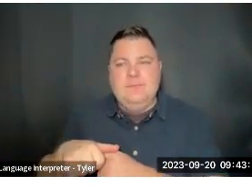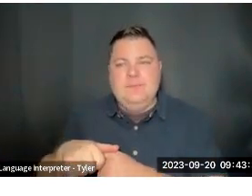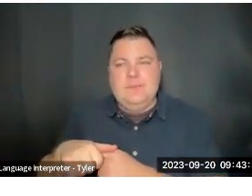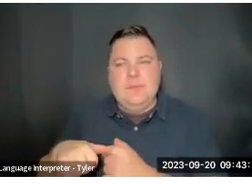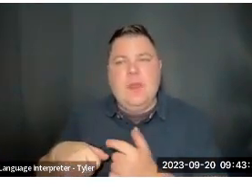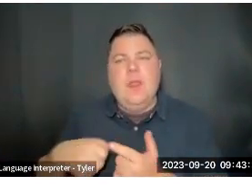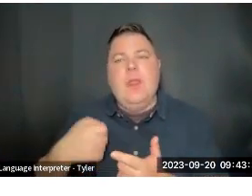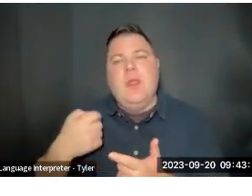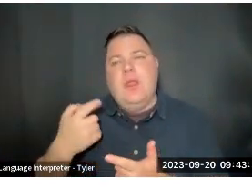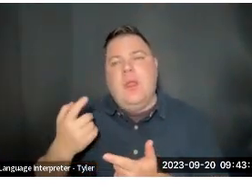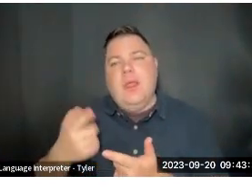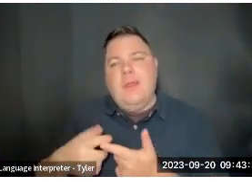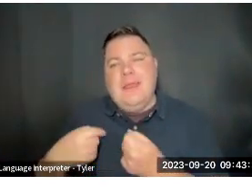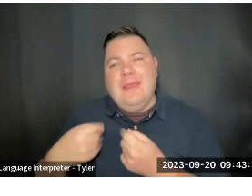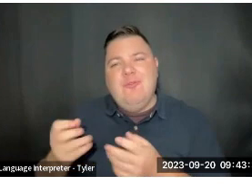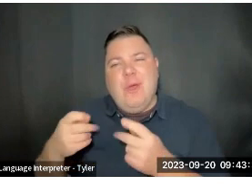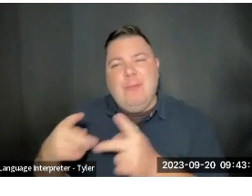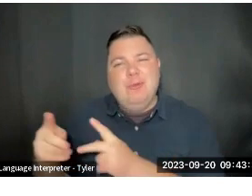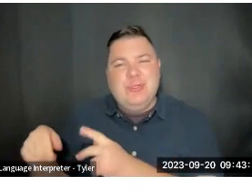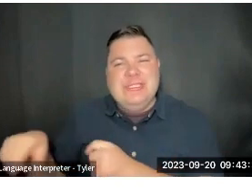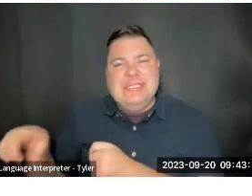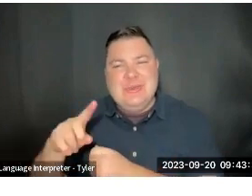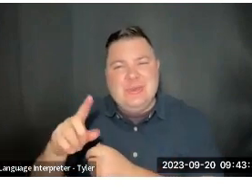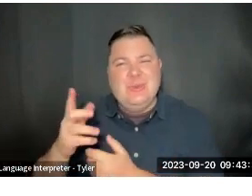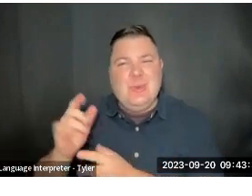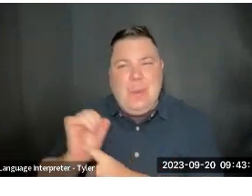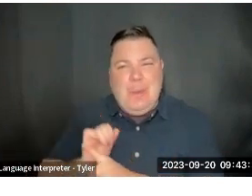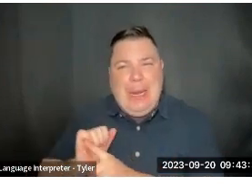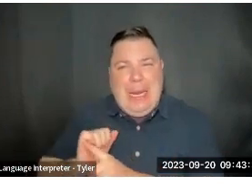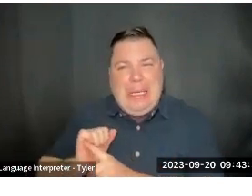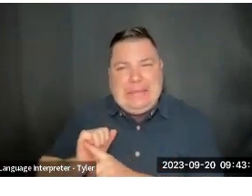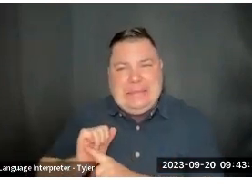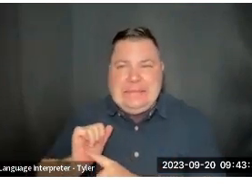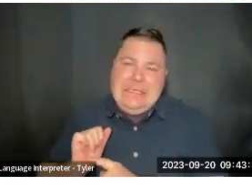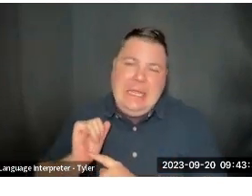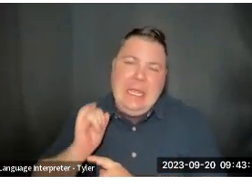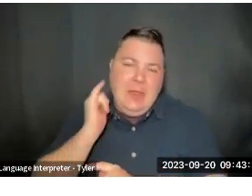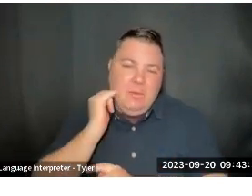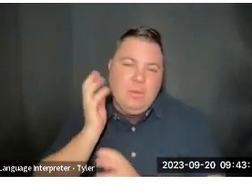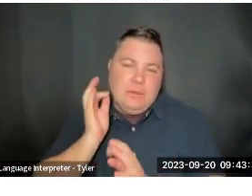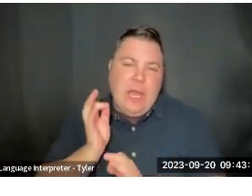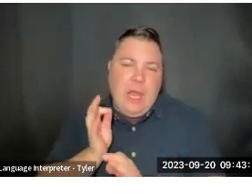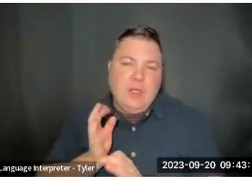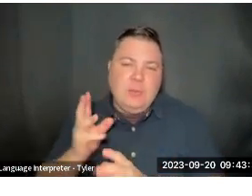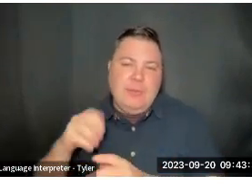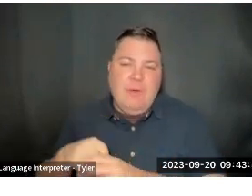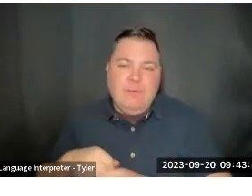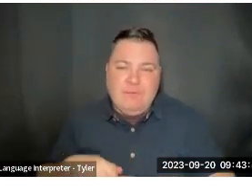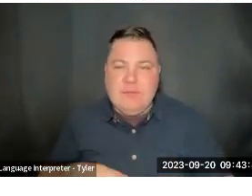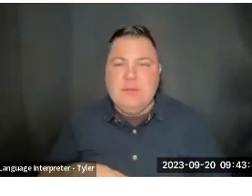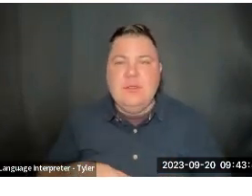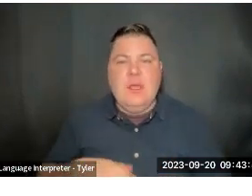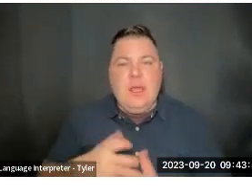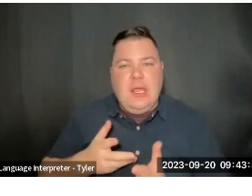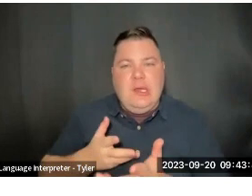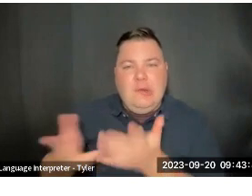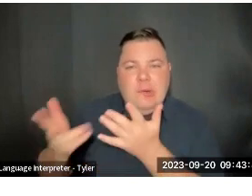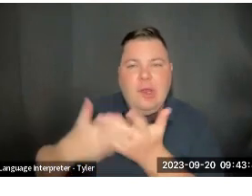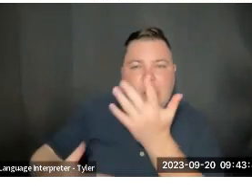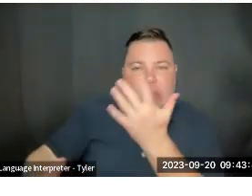you opportunities, again, as you choose to participate and interact with some of